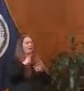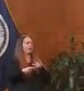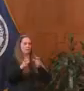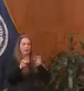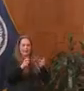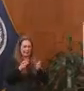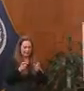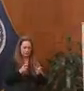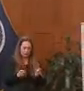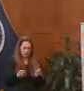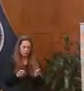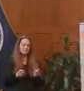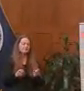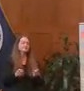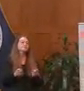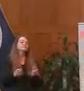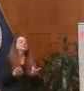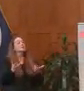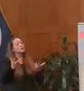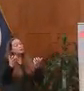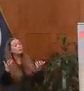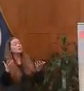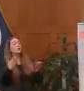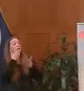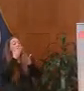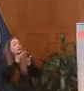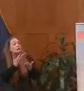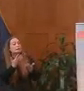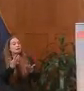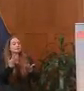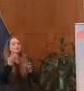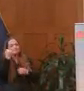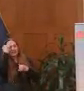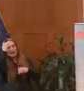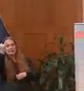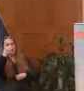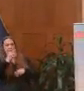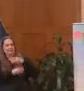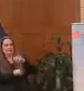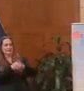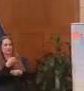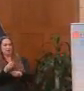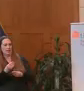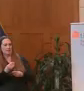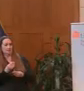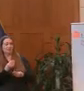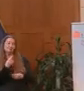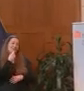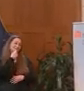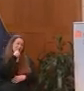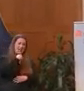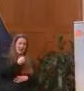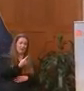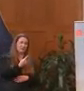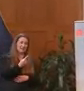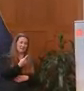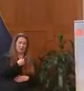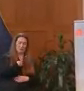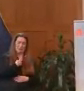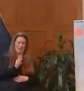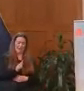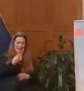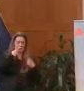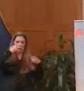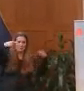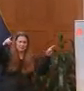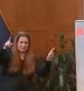to ensure a free exchange of ideas. I will tell you that I've never accomplished anything meaningful in my life alone, and